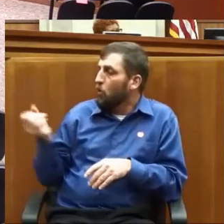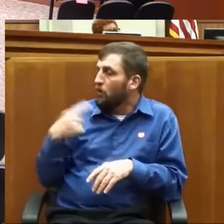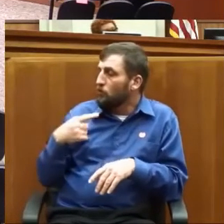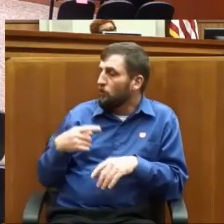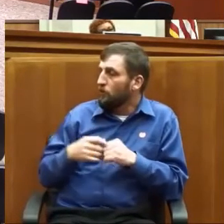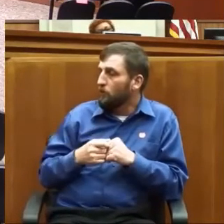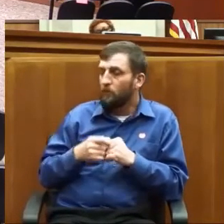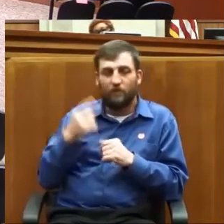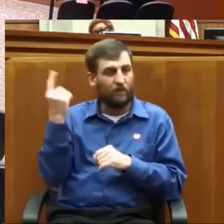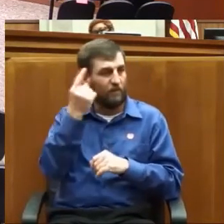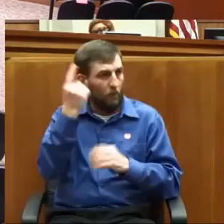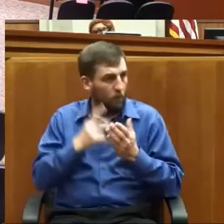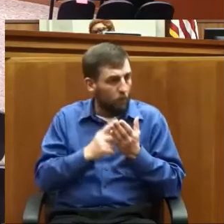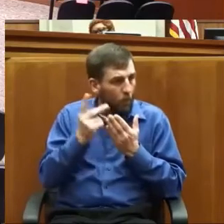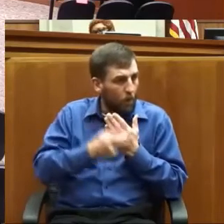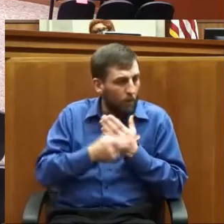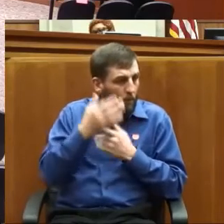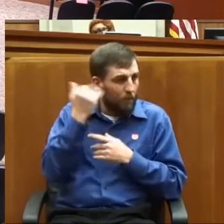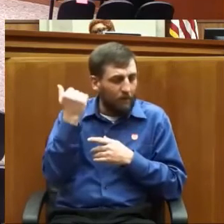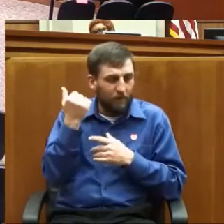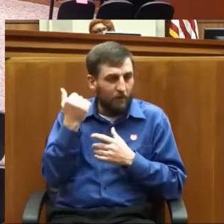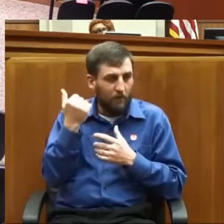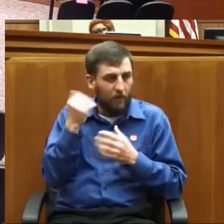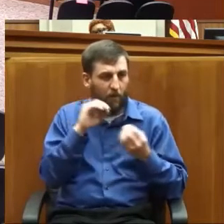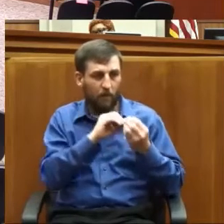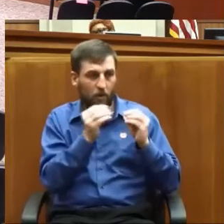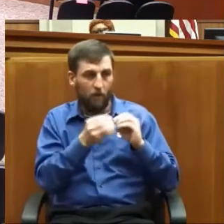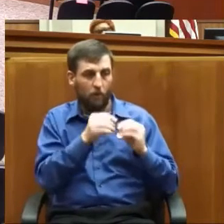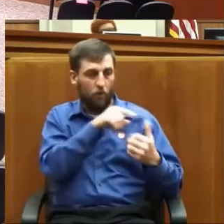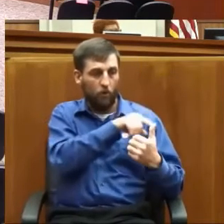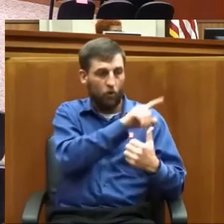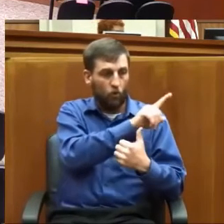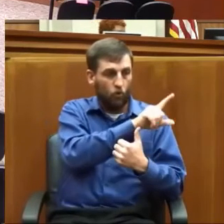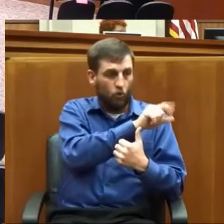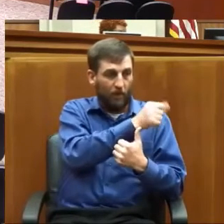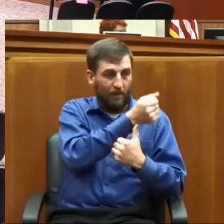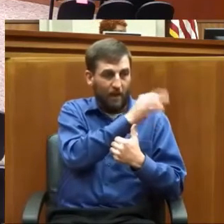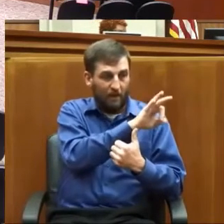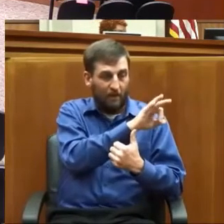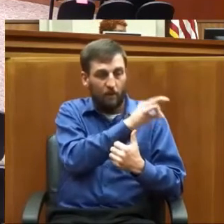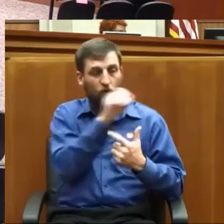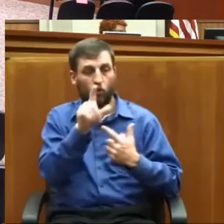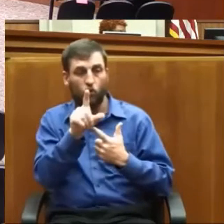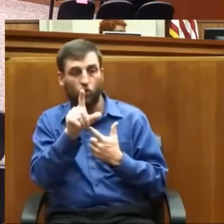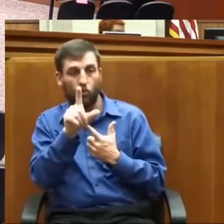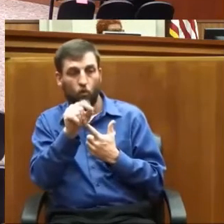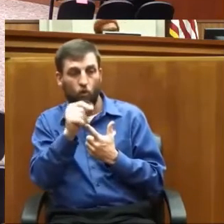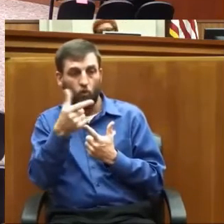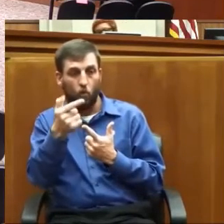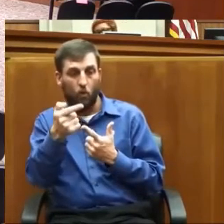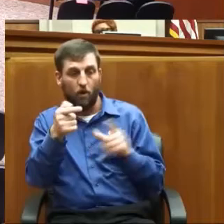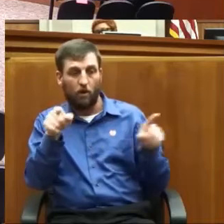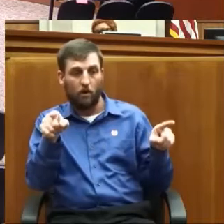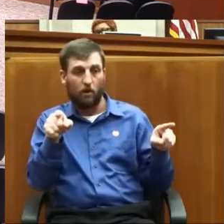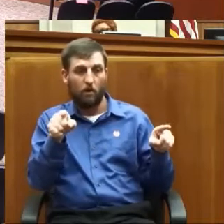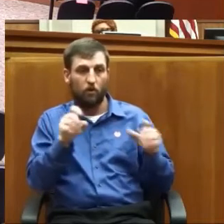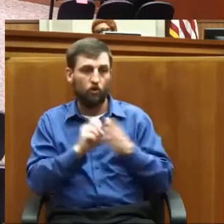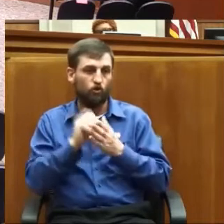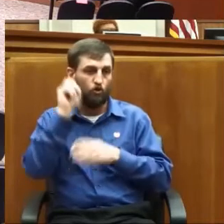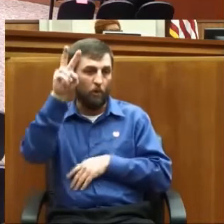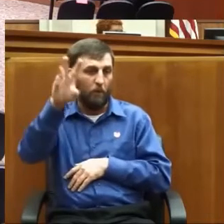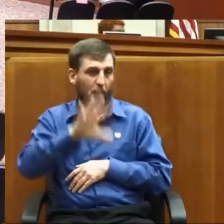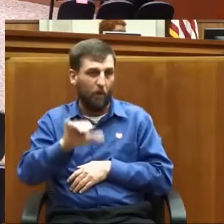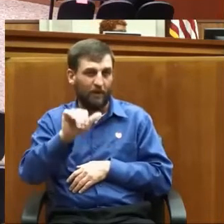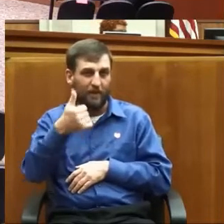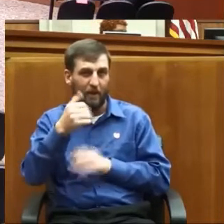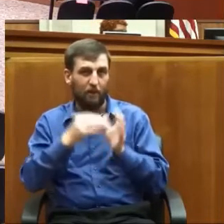just wanted to know there was some program because the number from 2019 to 2021 jumped for about $10 million. And